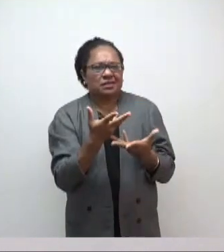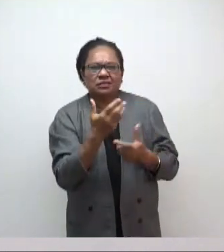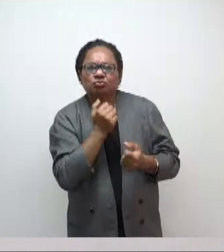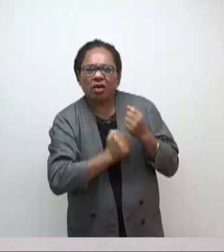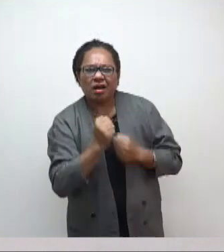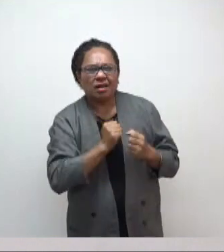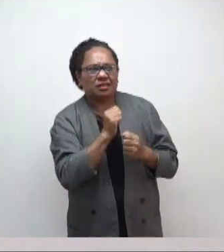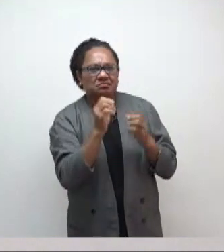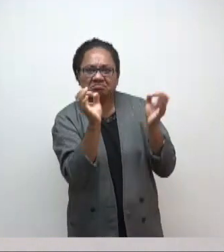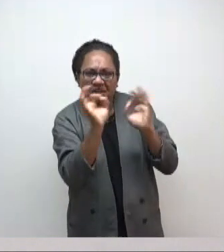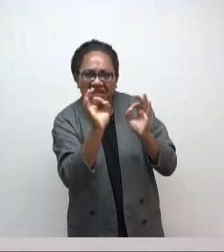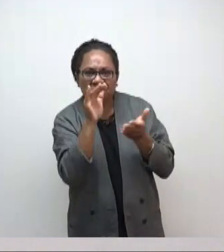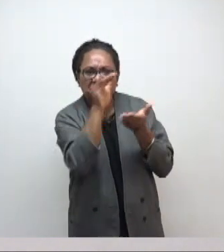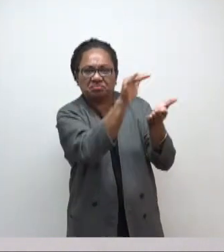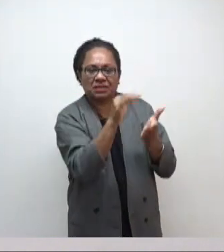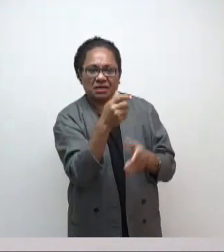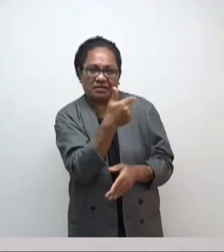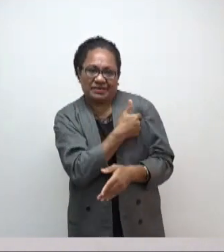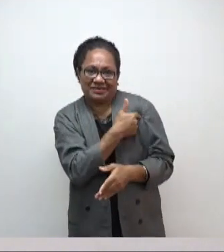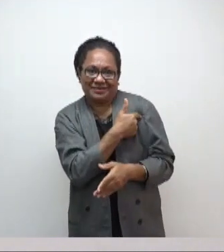of vaccine accessibility.